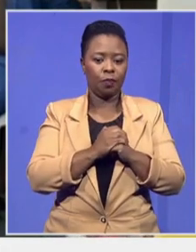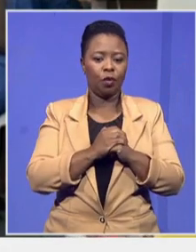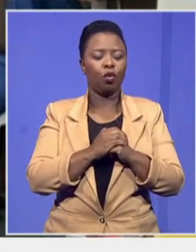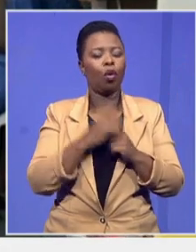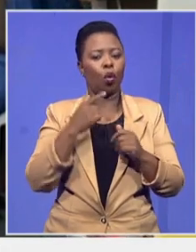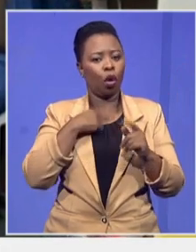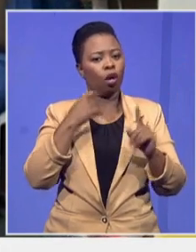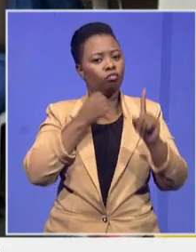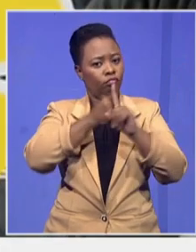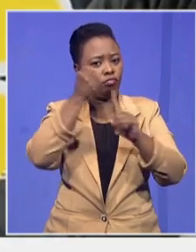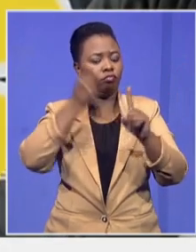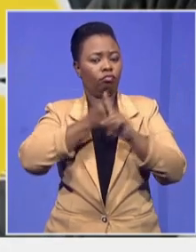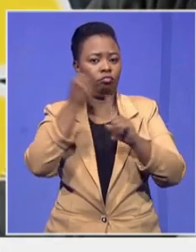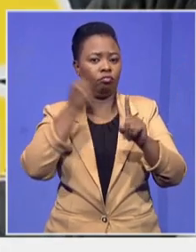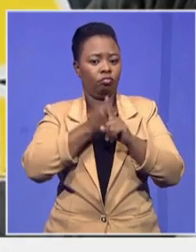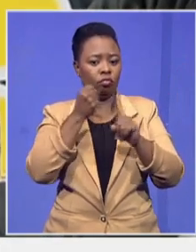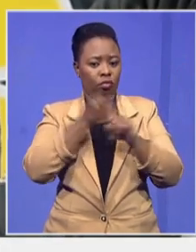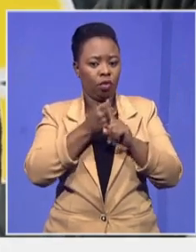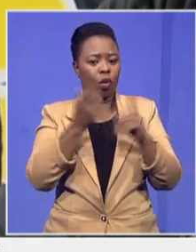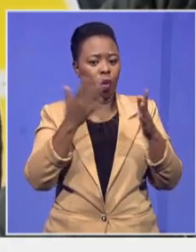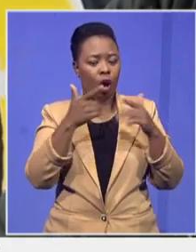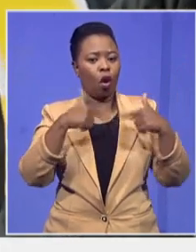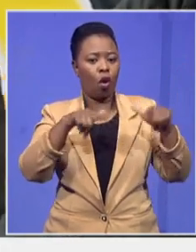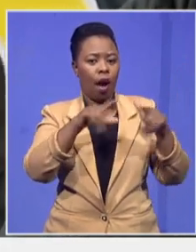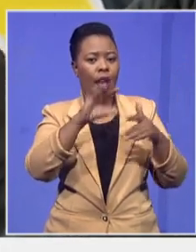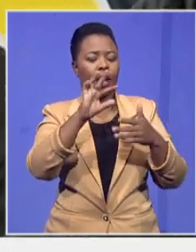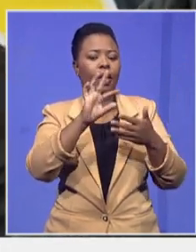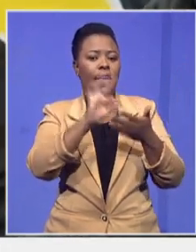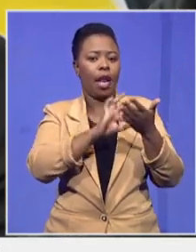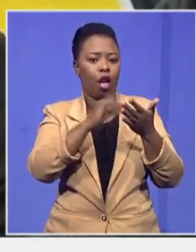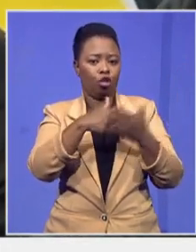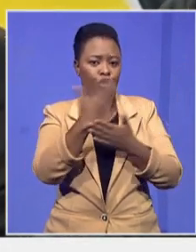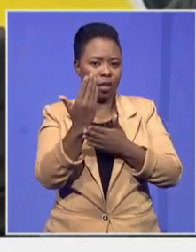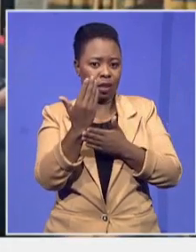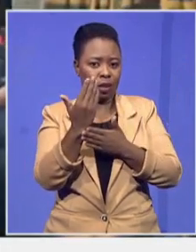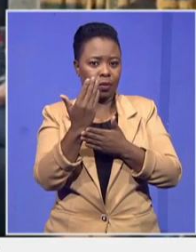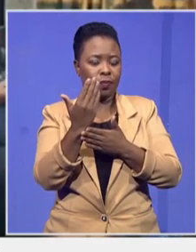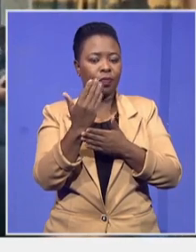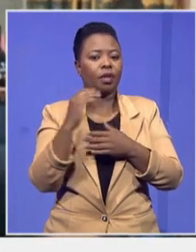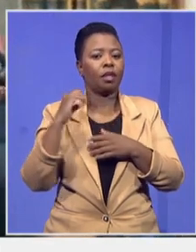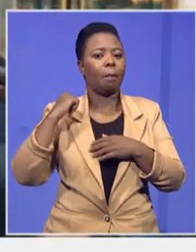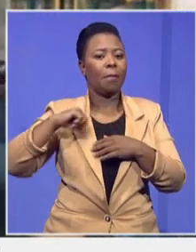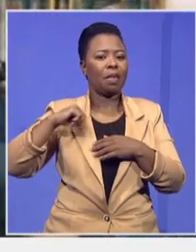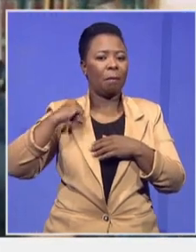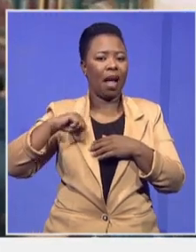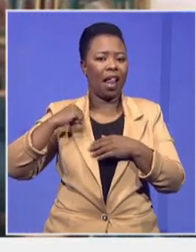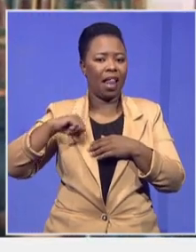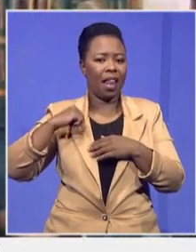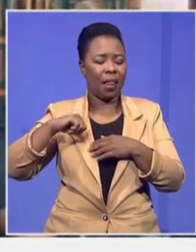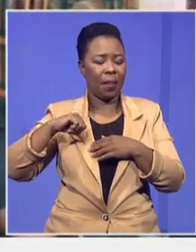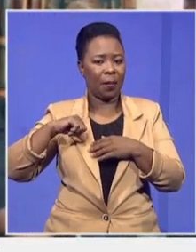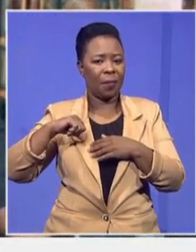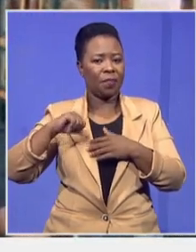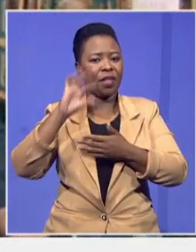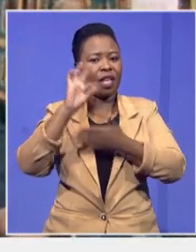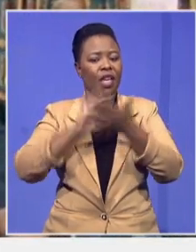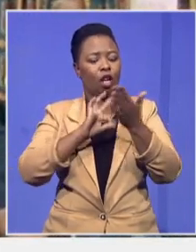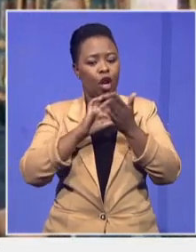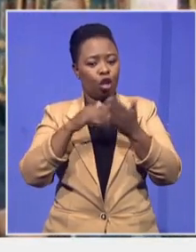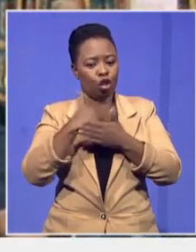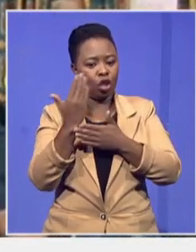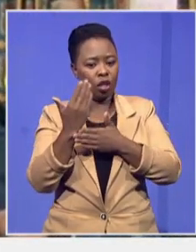in by-elections. With each by-election we have contested, we either dislodge the ruling